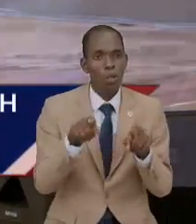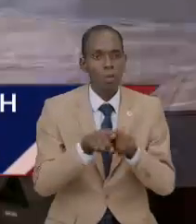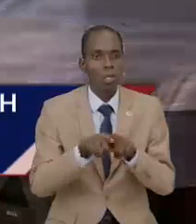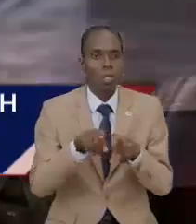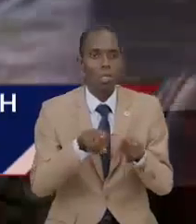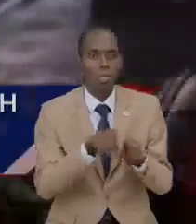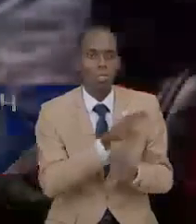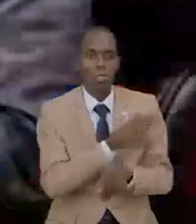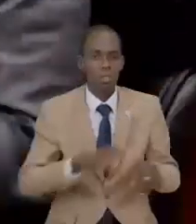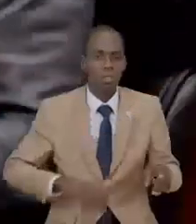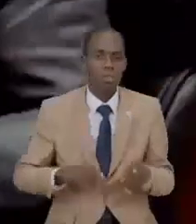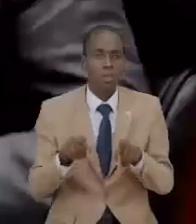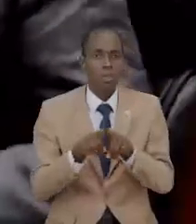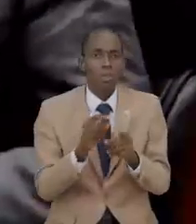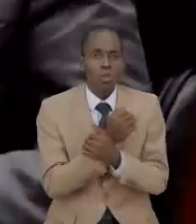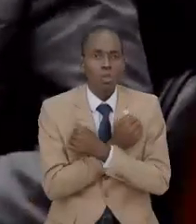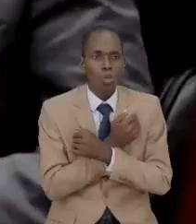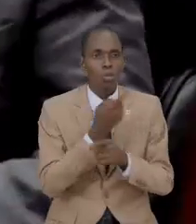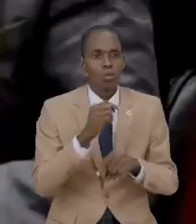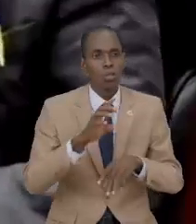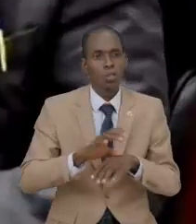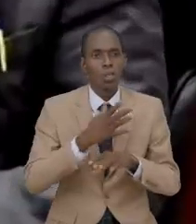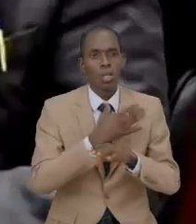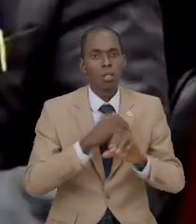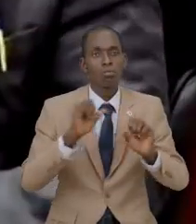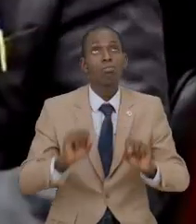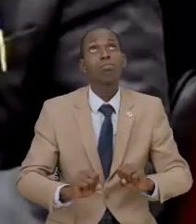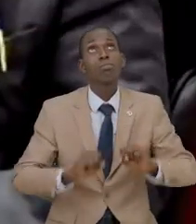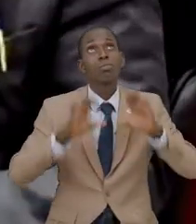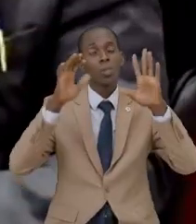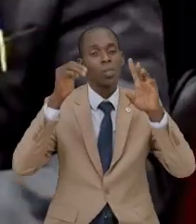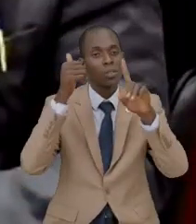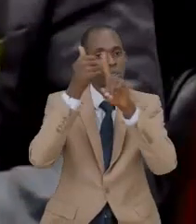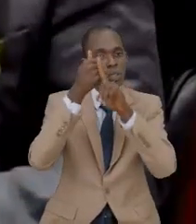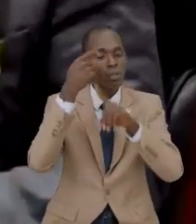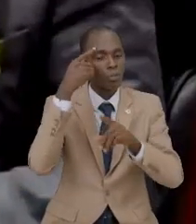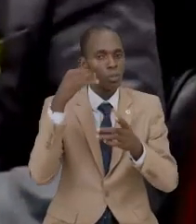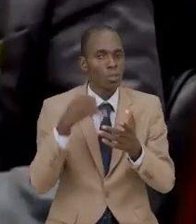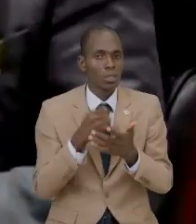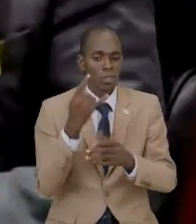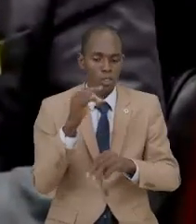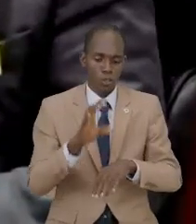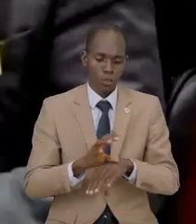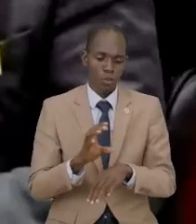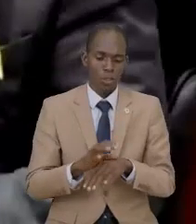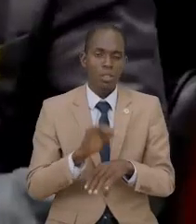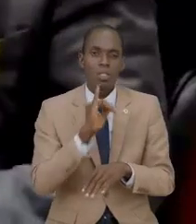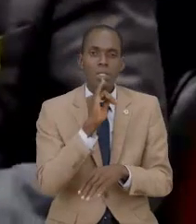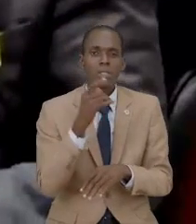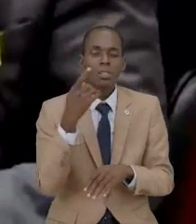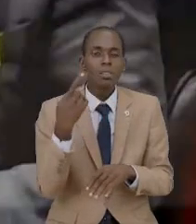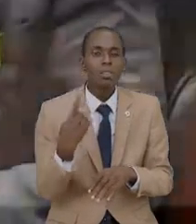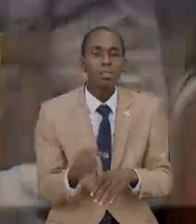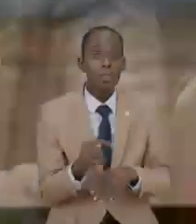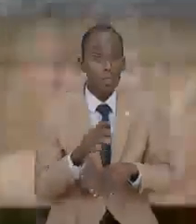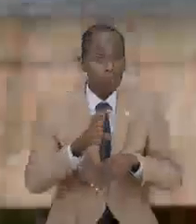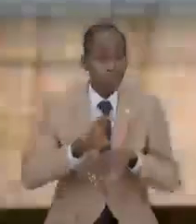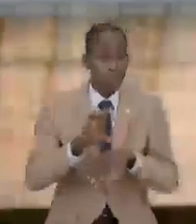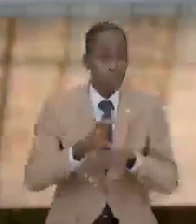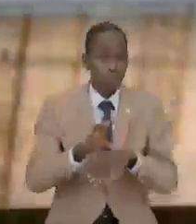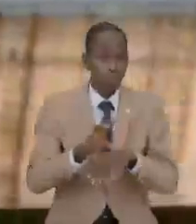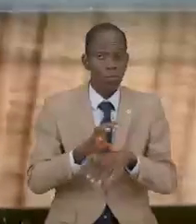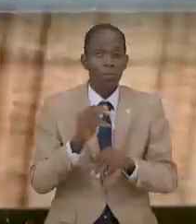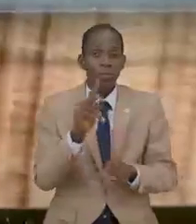church and gave himself for it. The church is the ecclesia. The church,